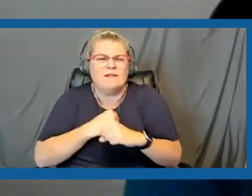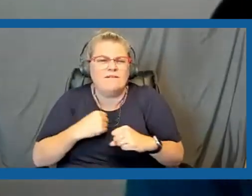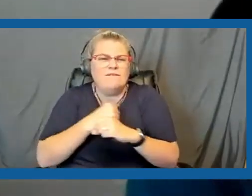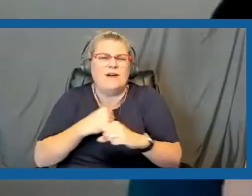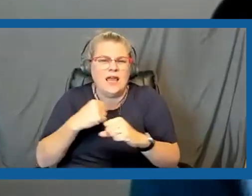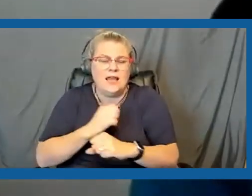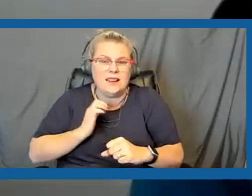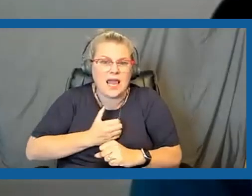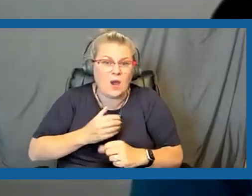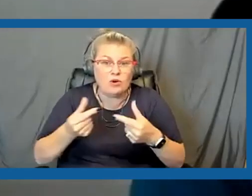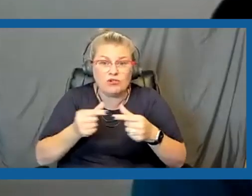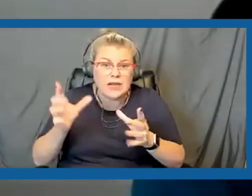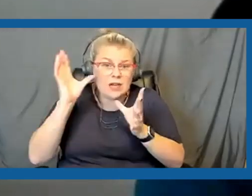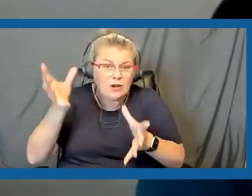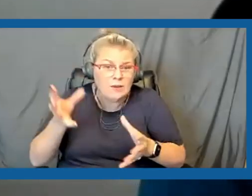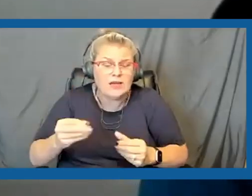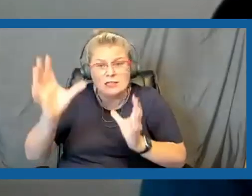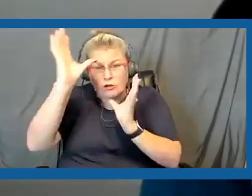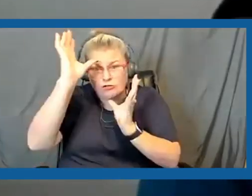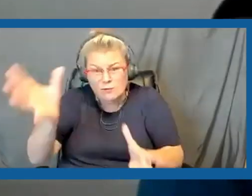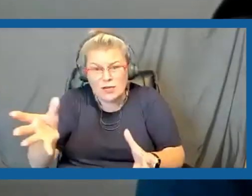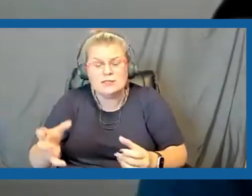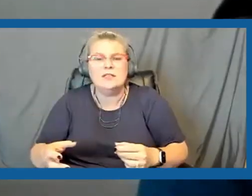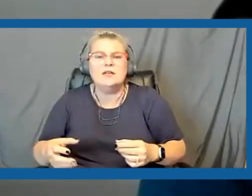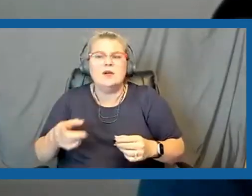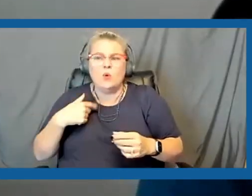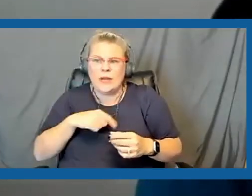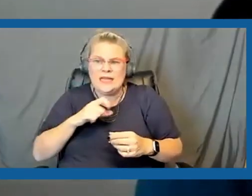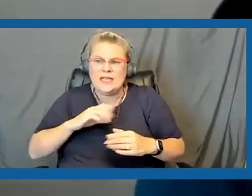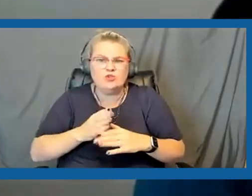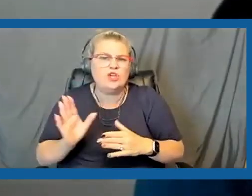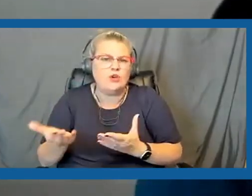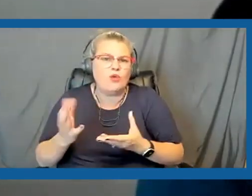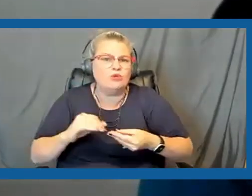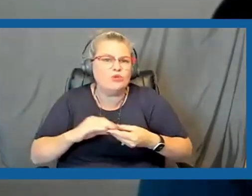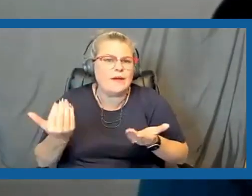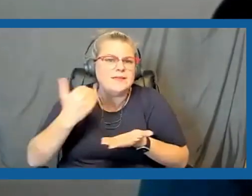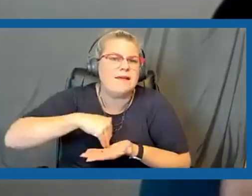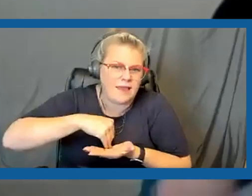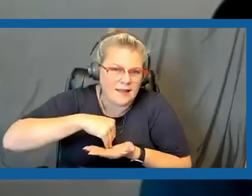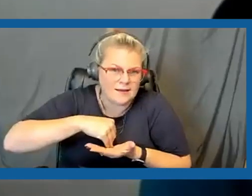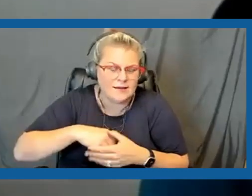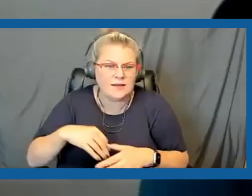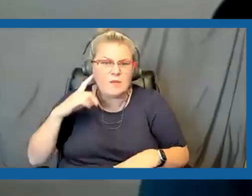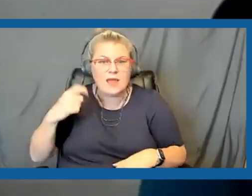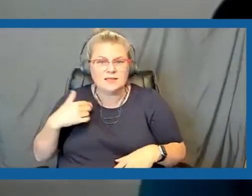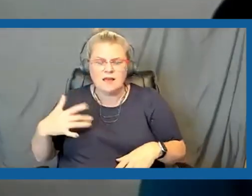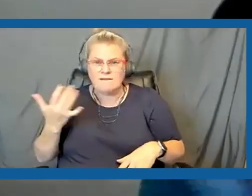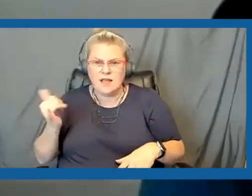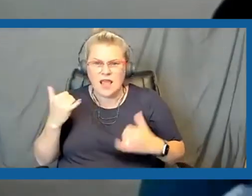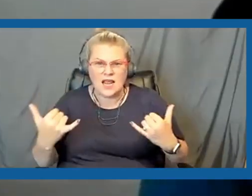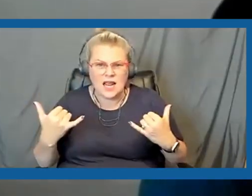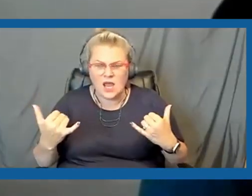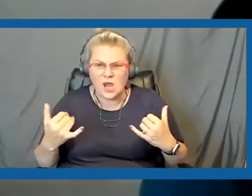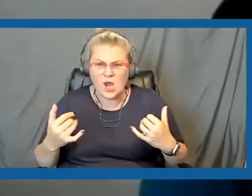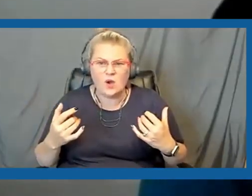our great grandparents and our grandparents did. I think we have to reshare those stories again, because now I feel like